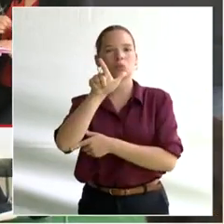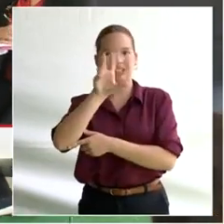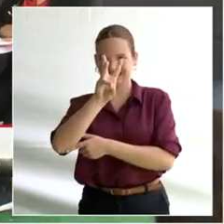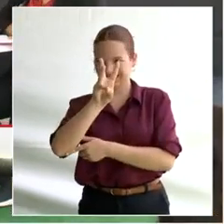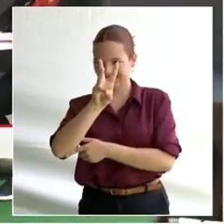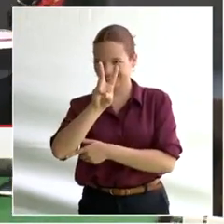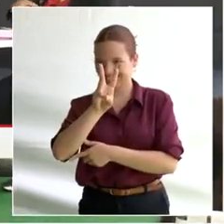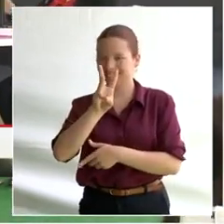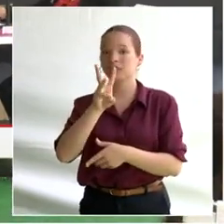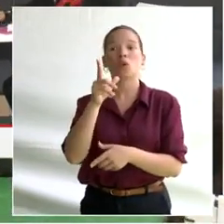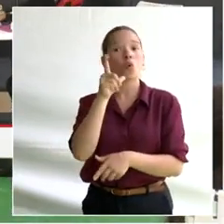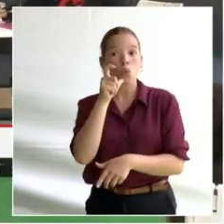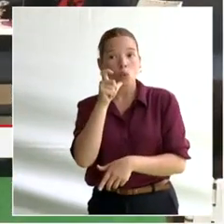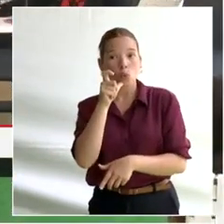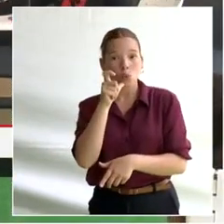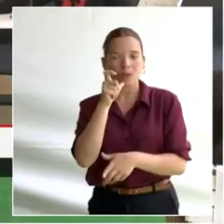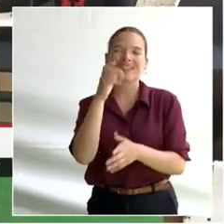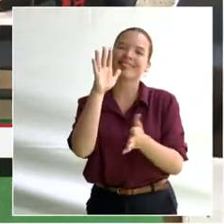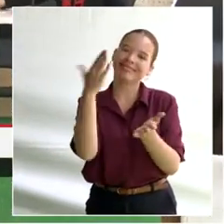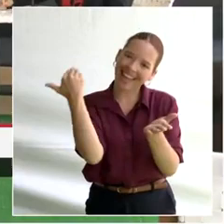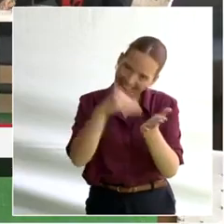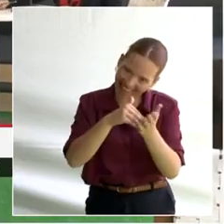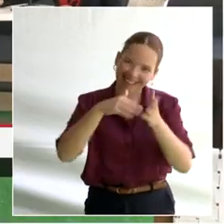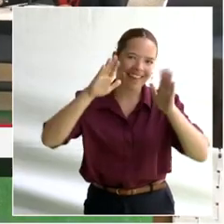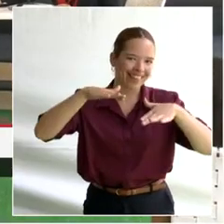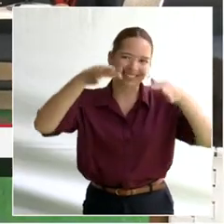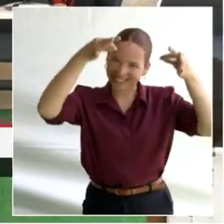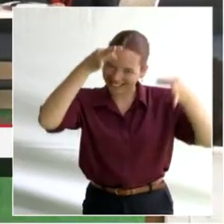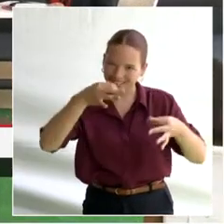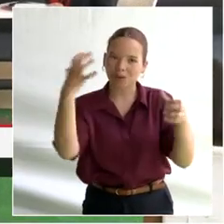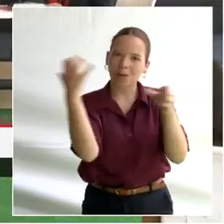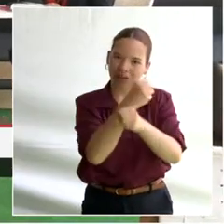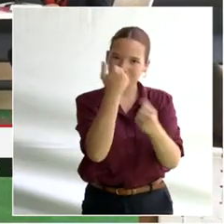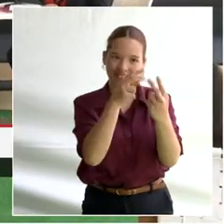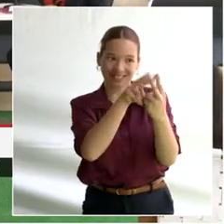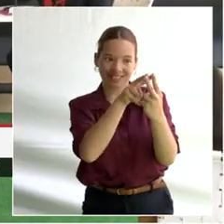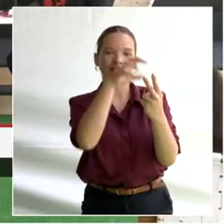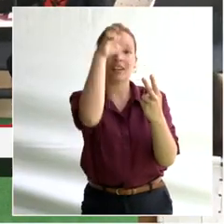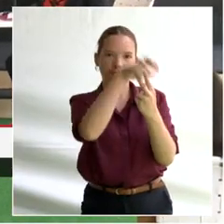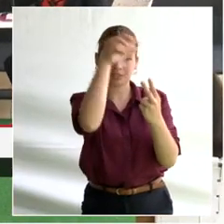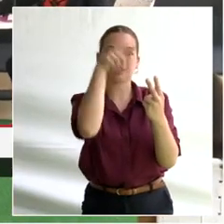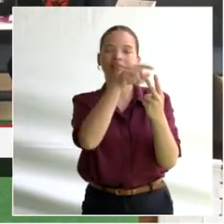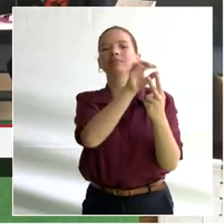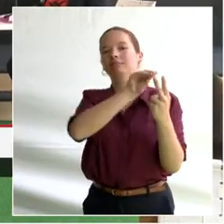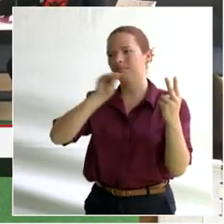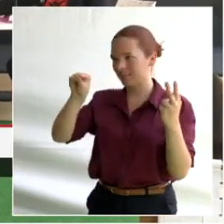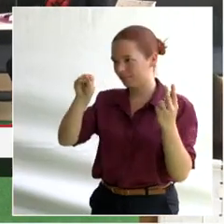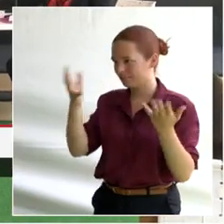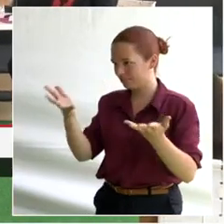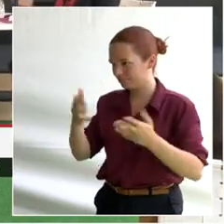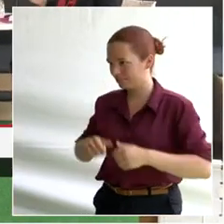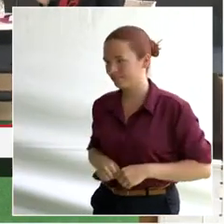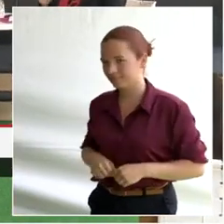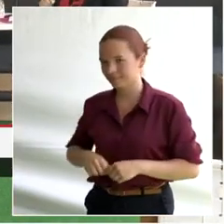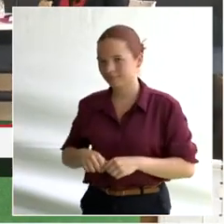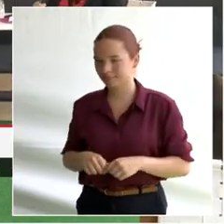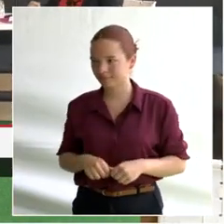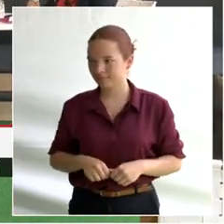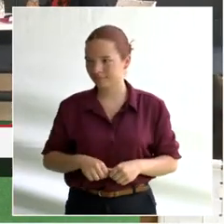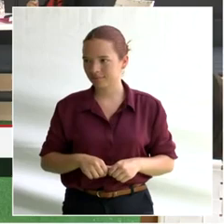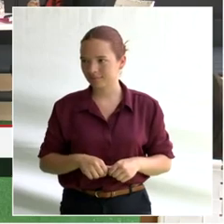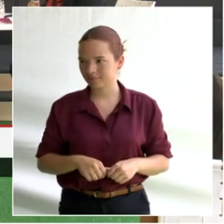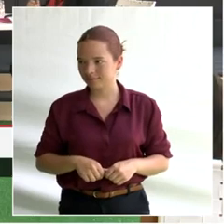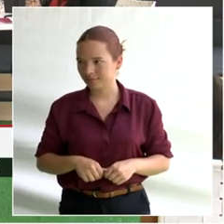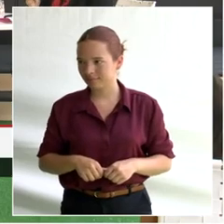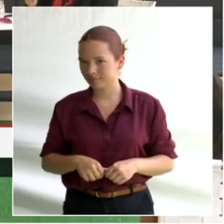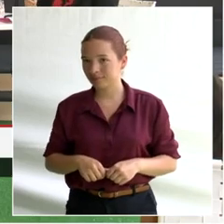Okay. Just a couple more. Ash Ricks. Ash used to actually work for the tournament,